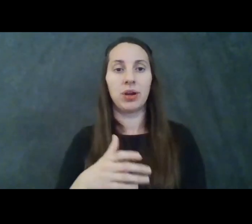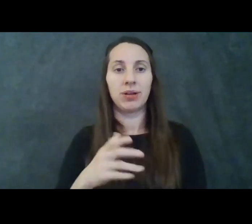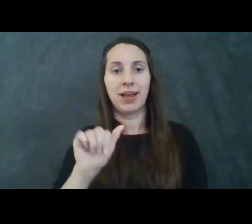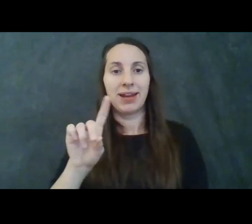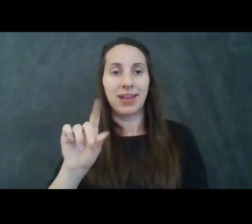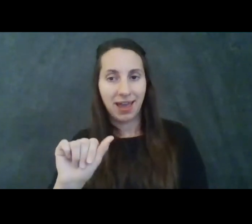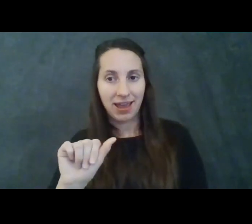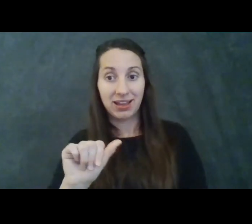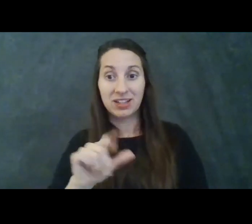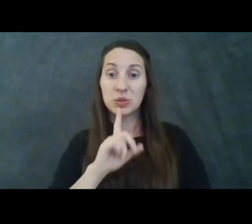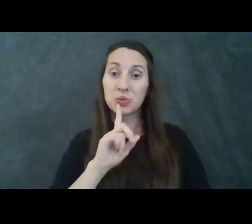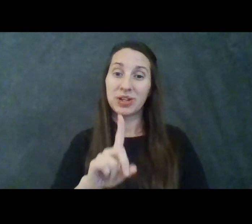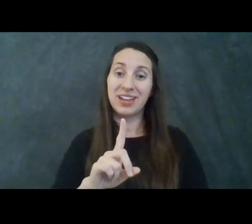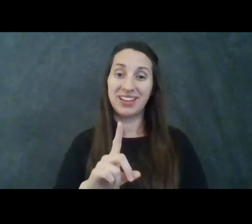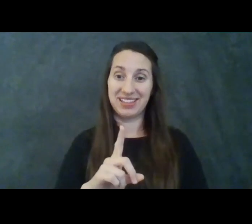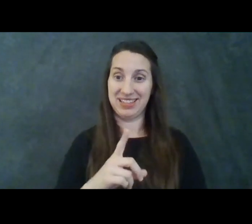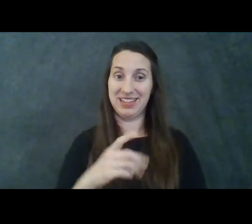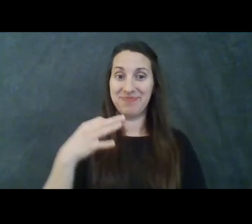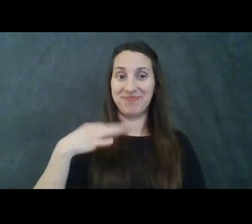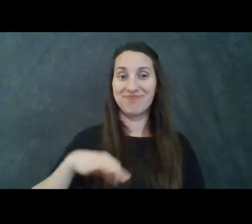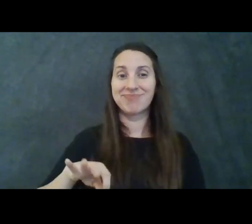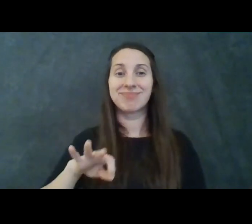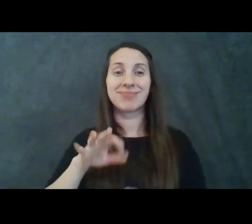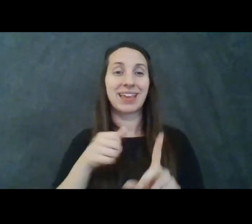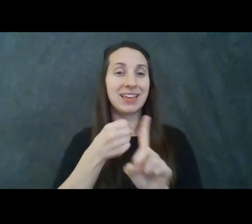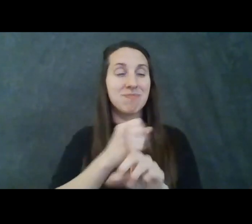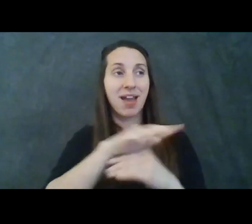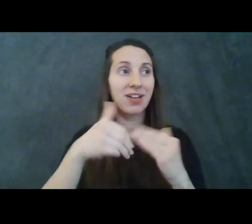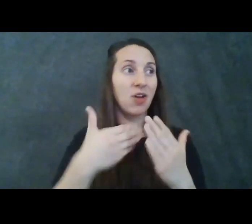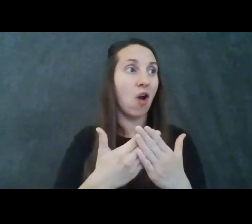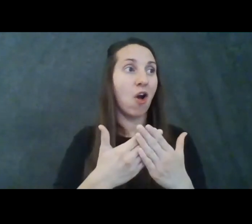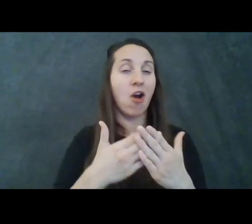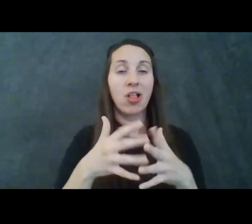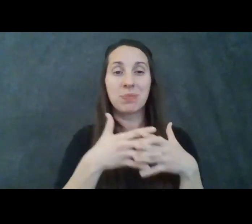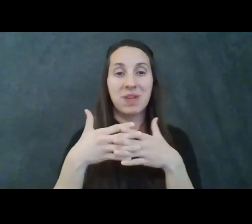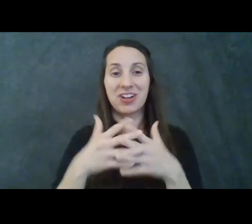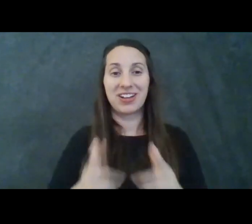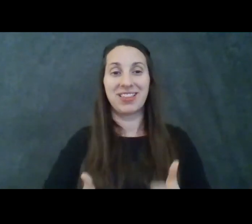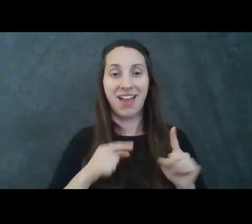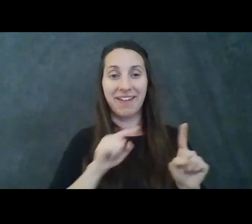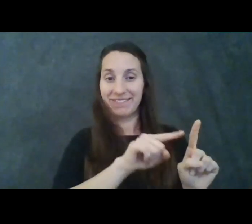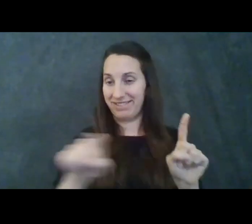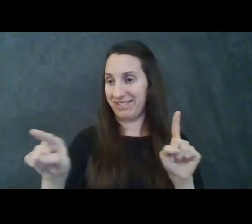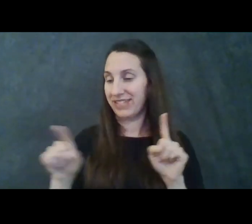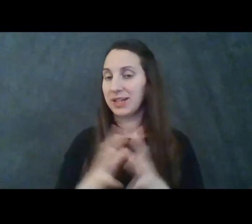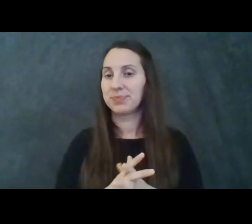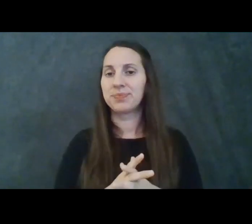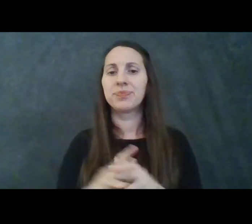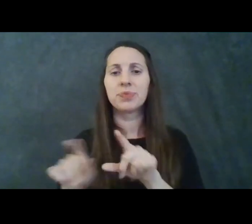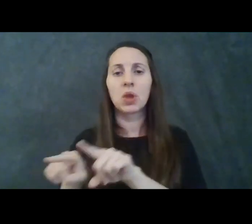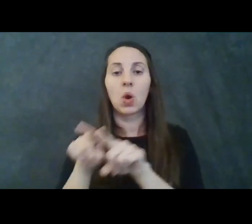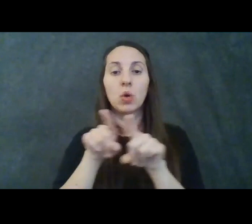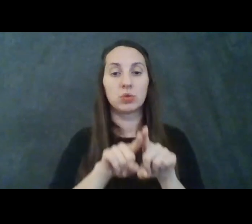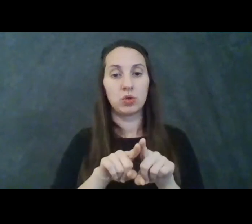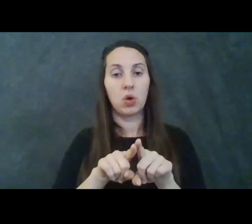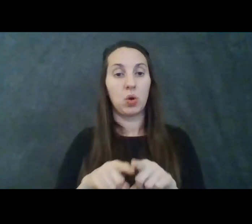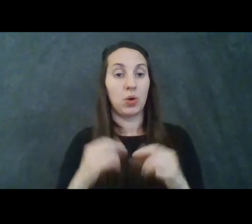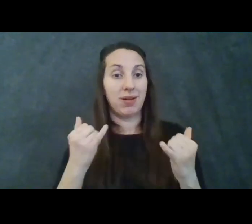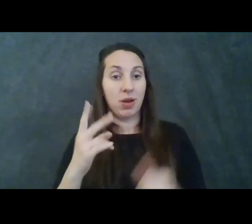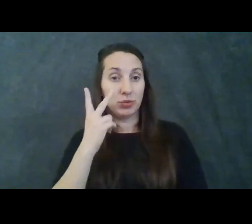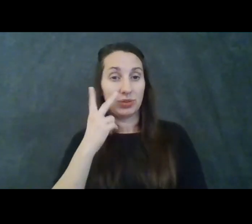American life. So, and the other issue also is to see that COVID was such a high